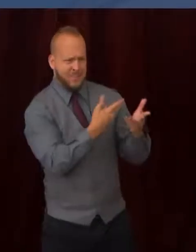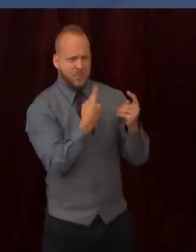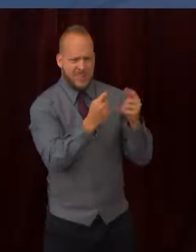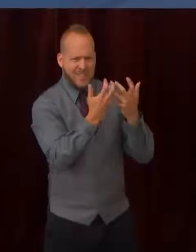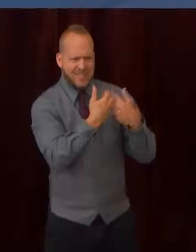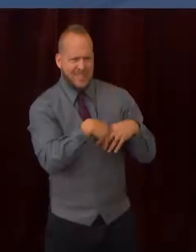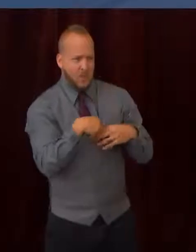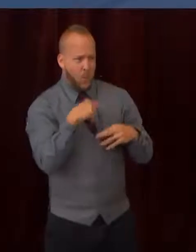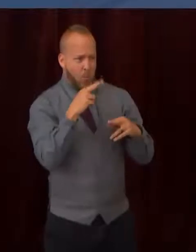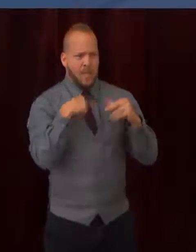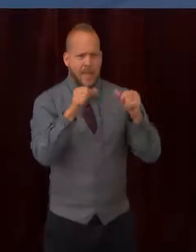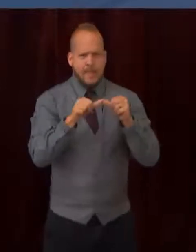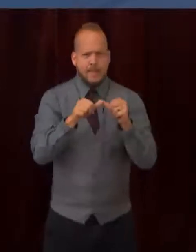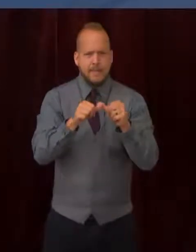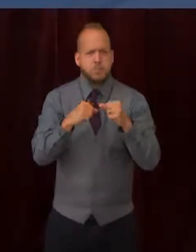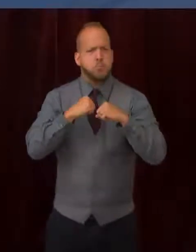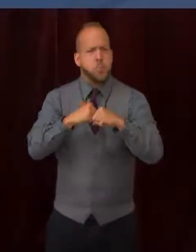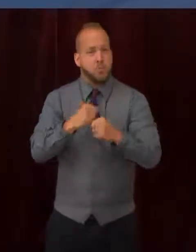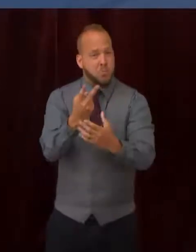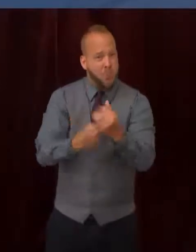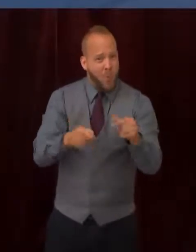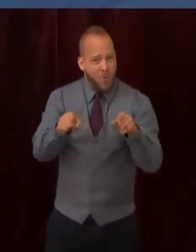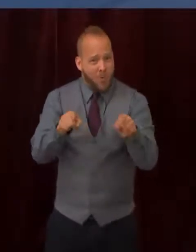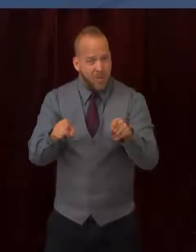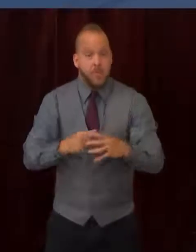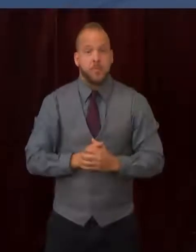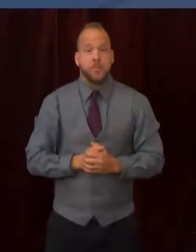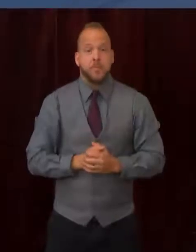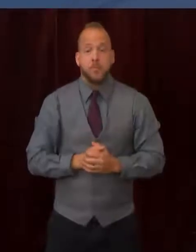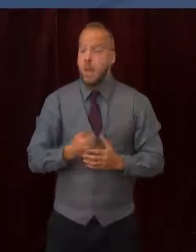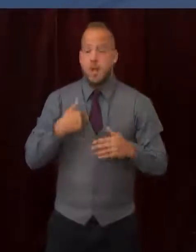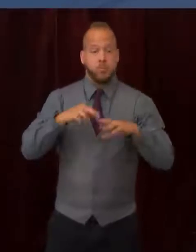that. With that, eager to stand for questions.